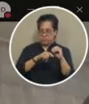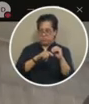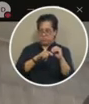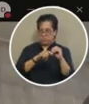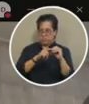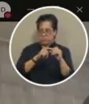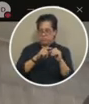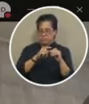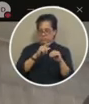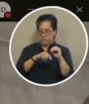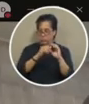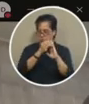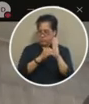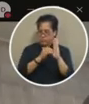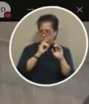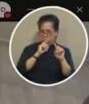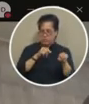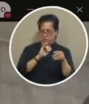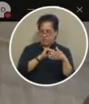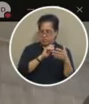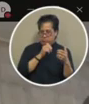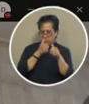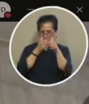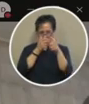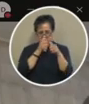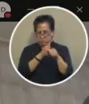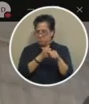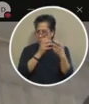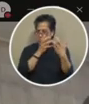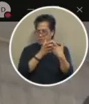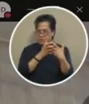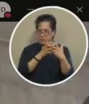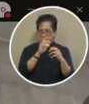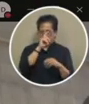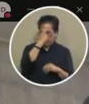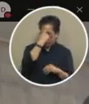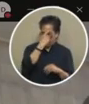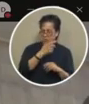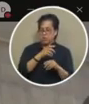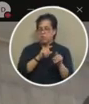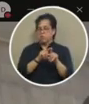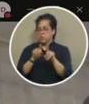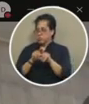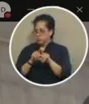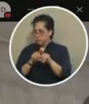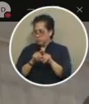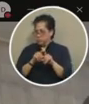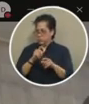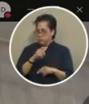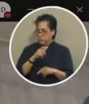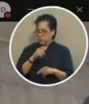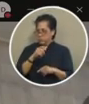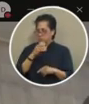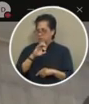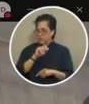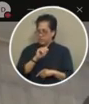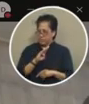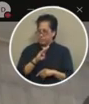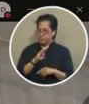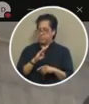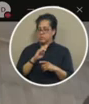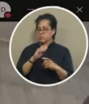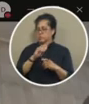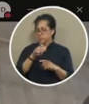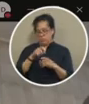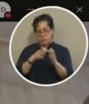orders, which complies with the governor's restrictions. Also, bars, lounges, taverns, arcades, and private clubs are required to